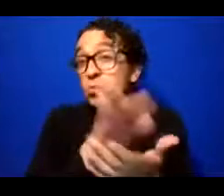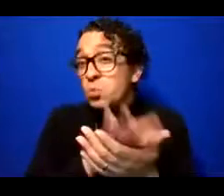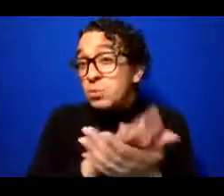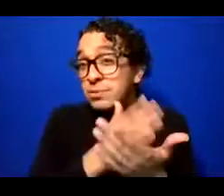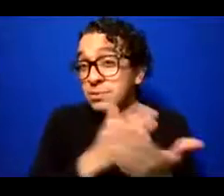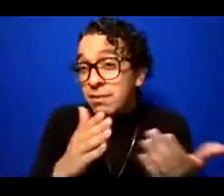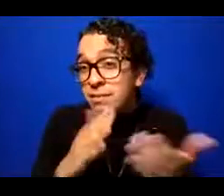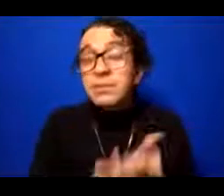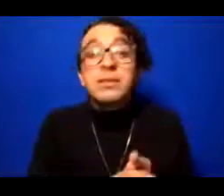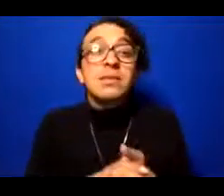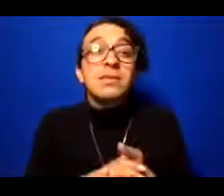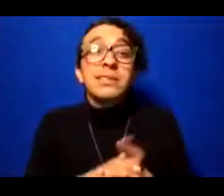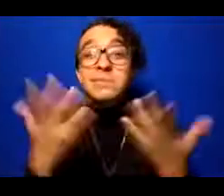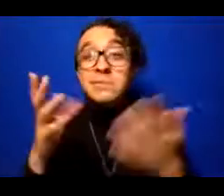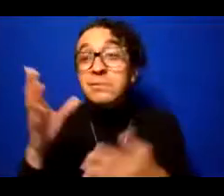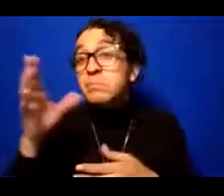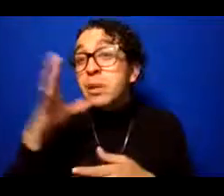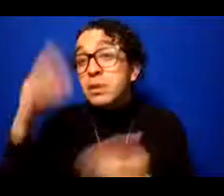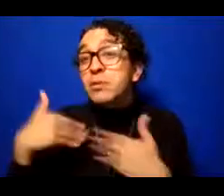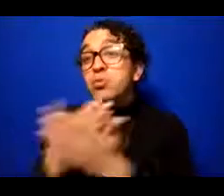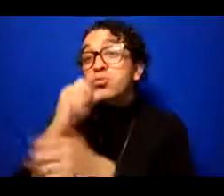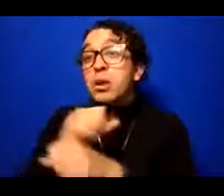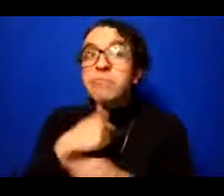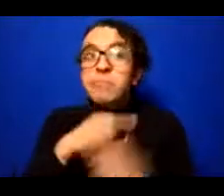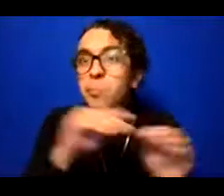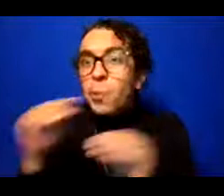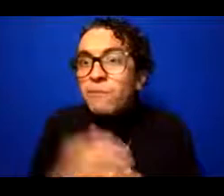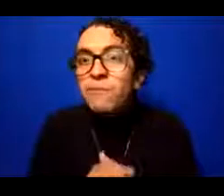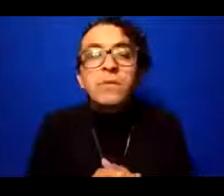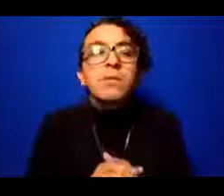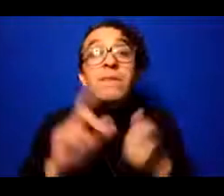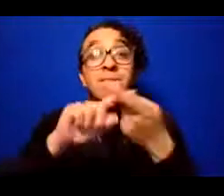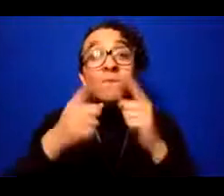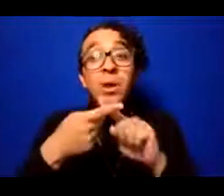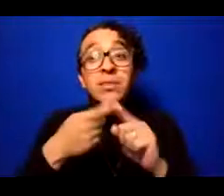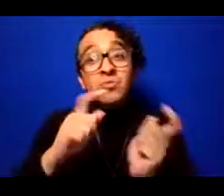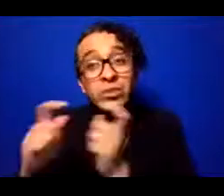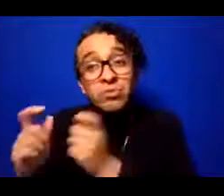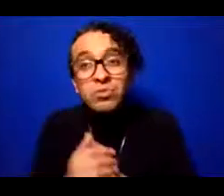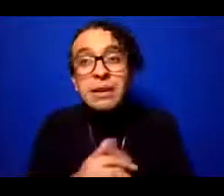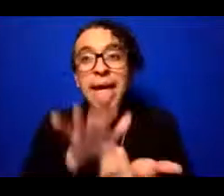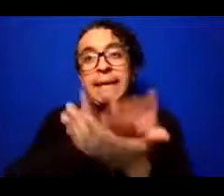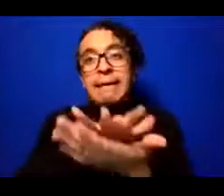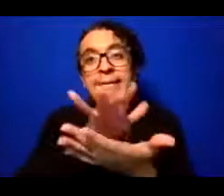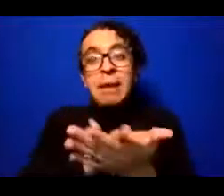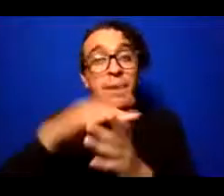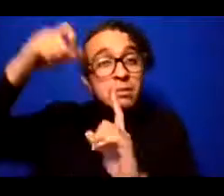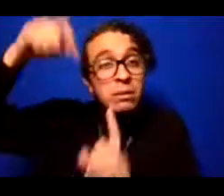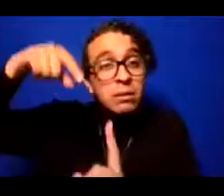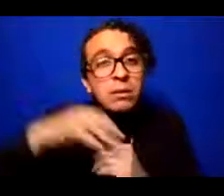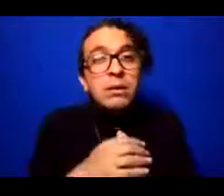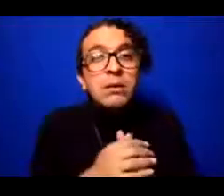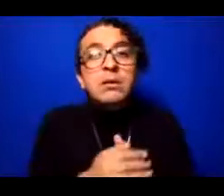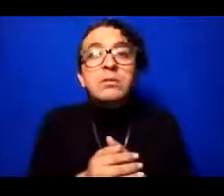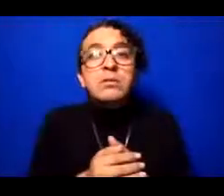parents got a new job, fluctuating peer groups, academic stressors,